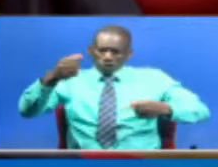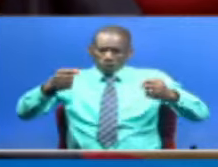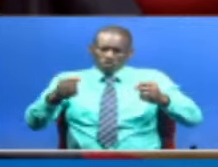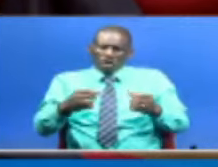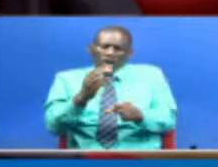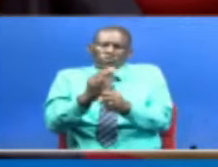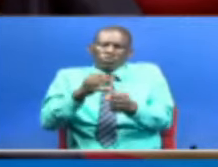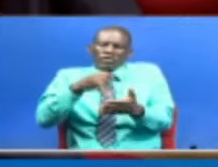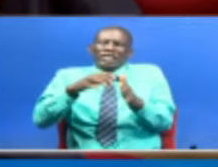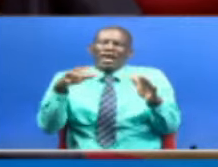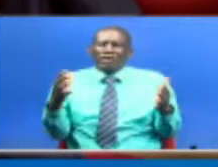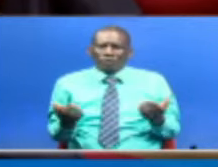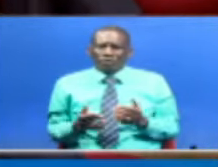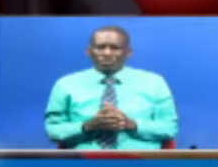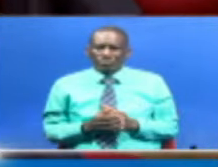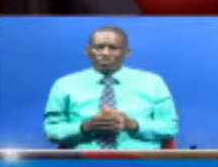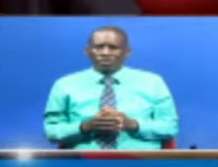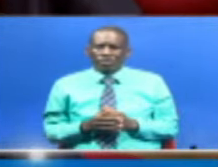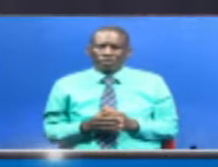it?